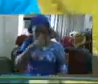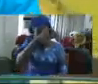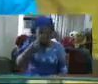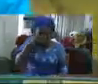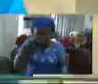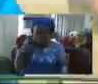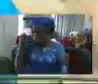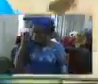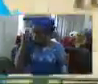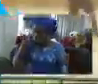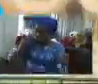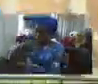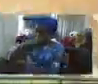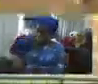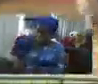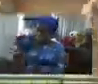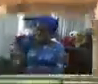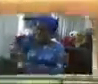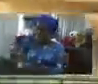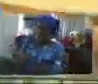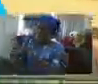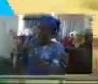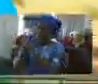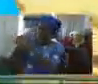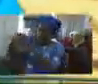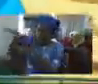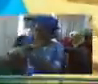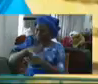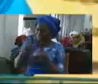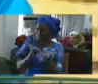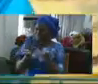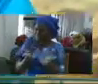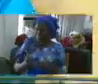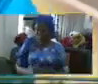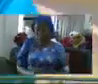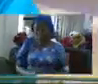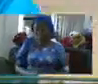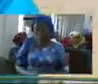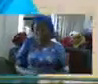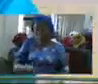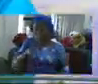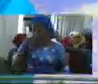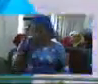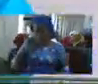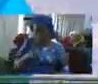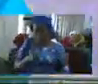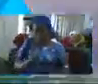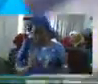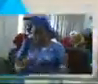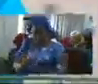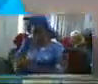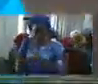the crossover service? We were getting ready to come to the camp to sing